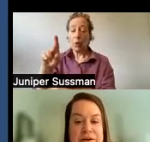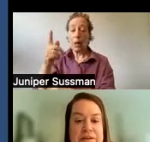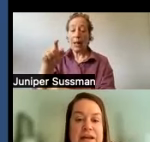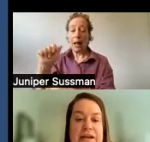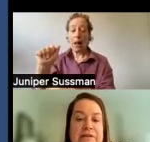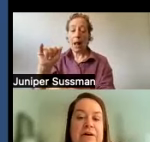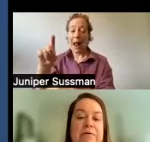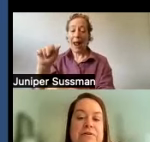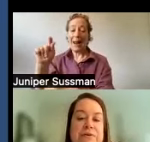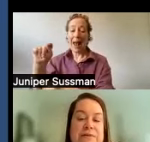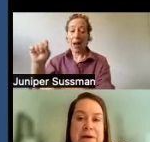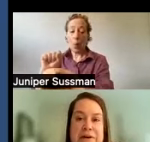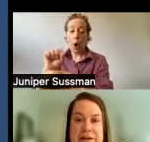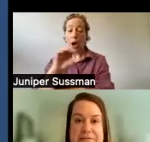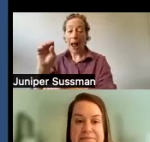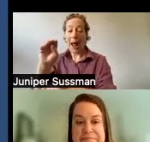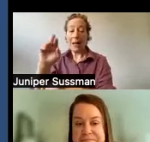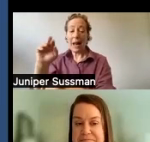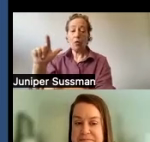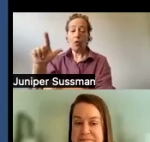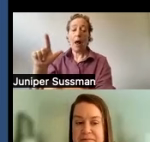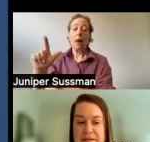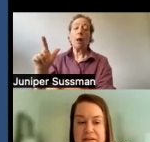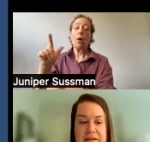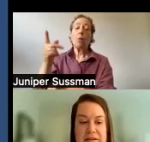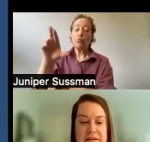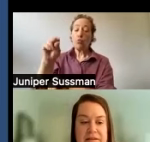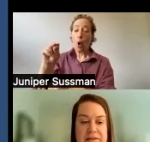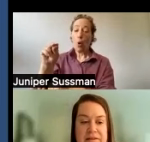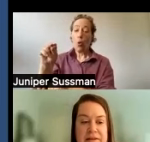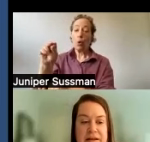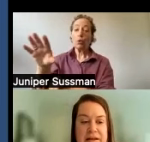Work, and NARAL Pro-Choice America.